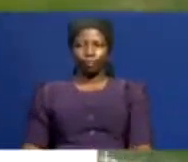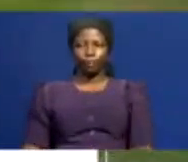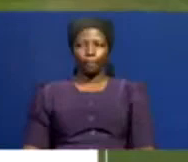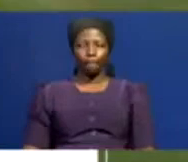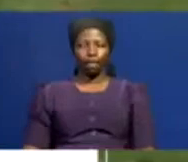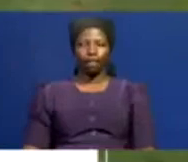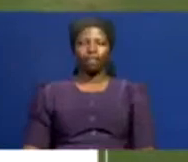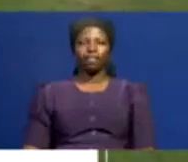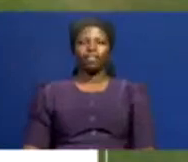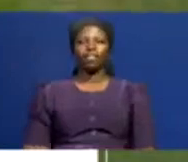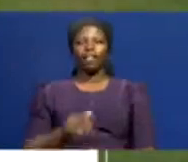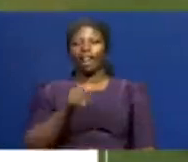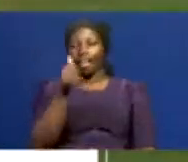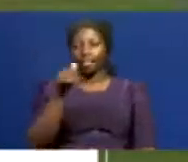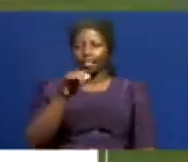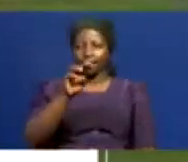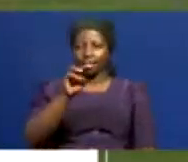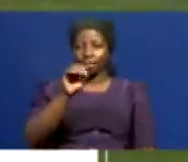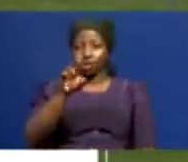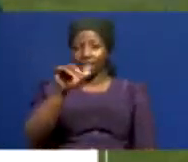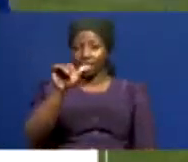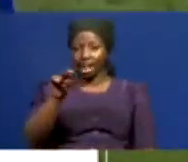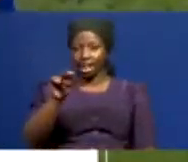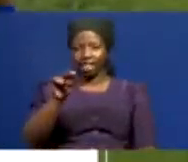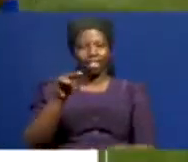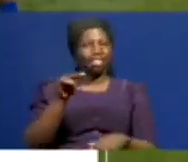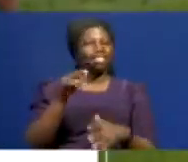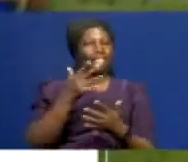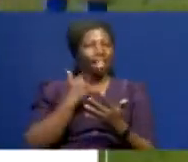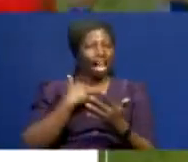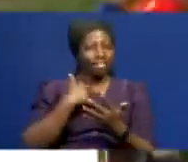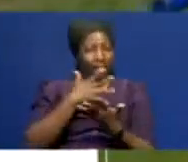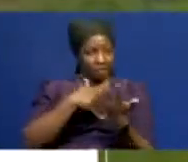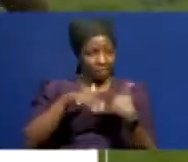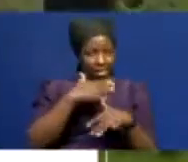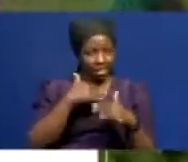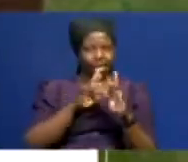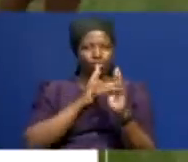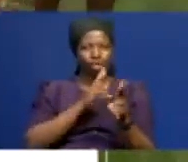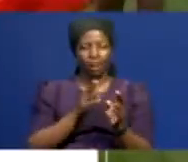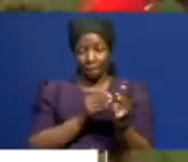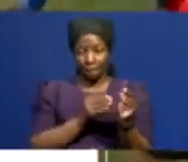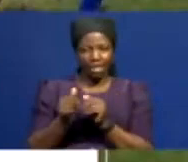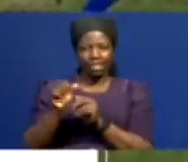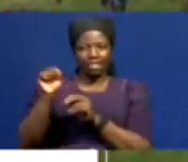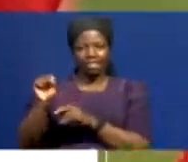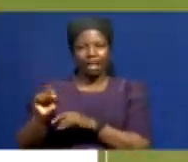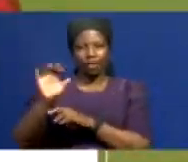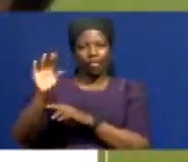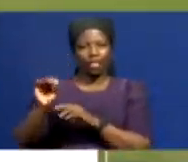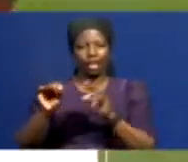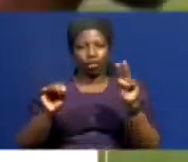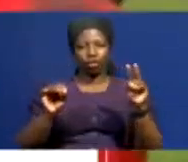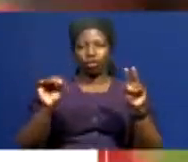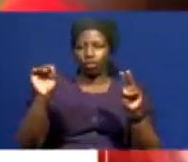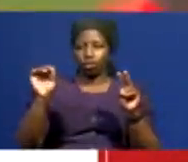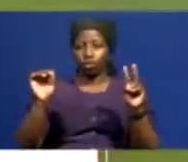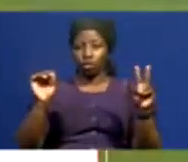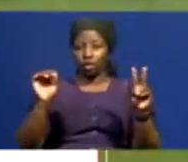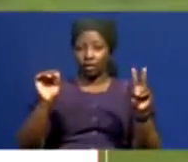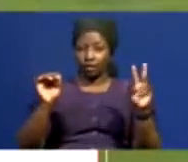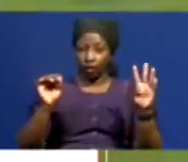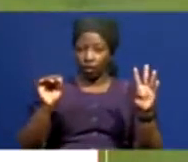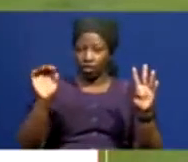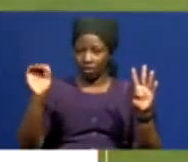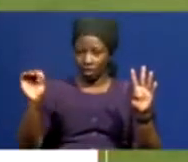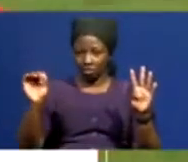Their counterparts, Kenya Morans, had mixed results. They thrashed South Africa's Western Province 24-0 in their first Pool A match